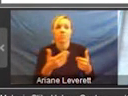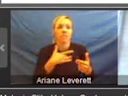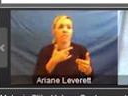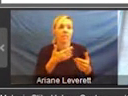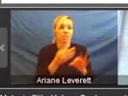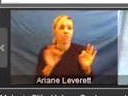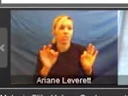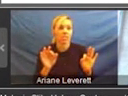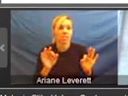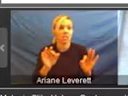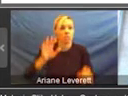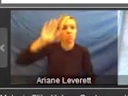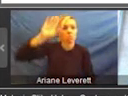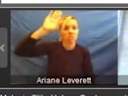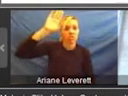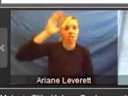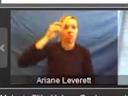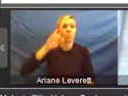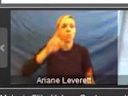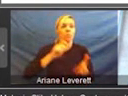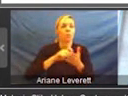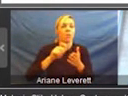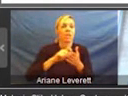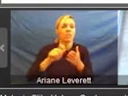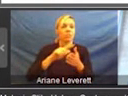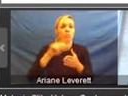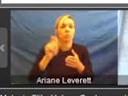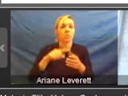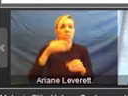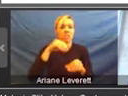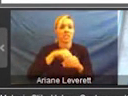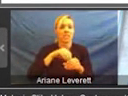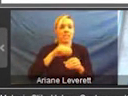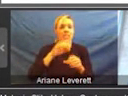or write your question in the text box.